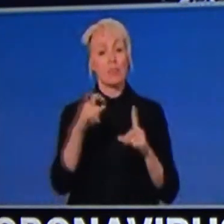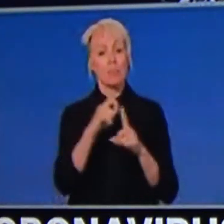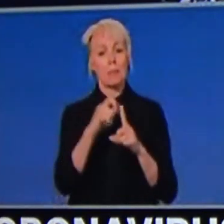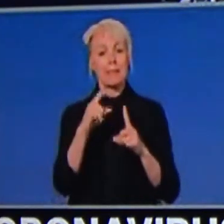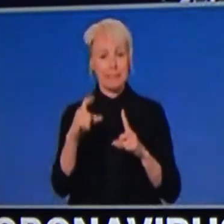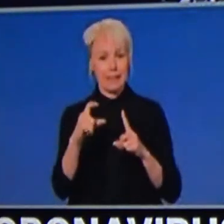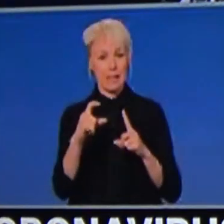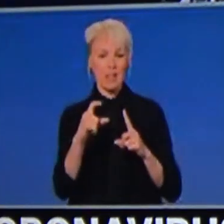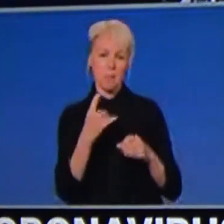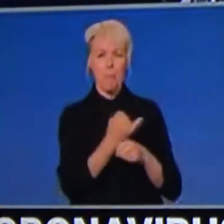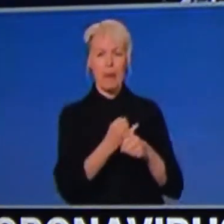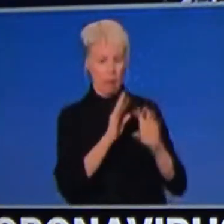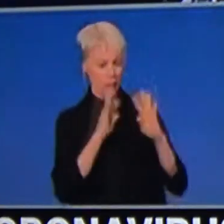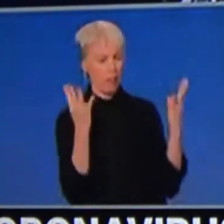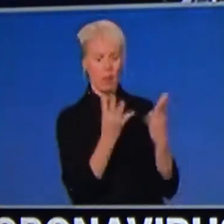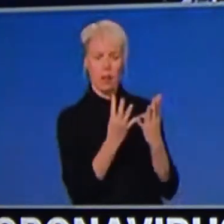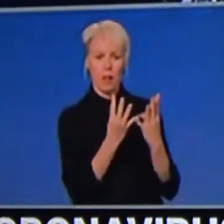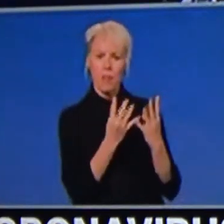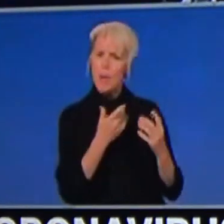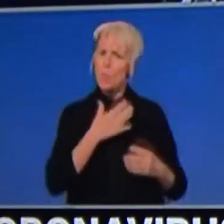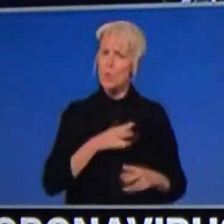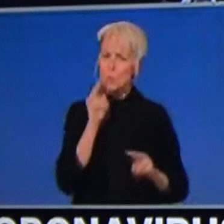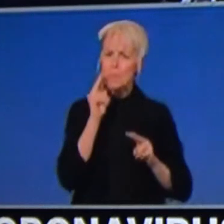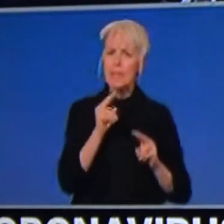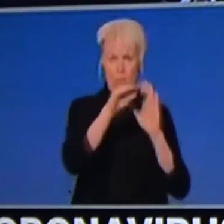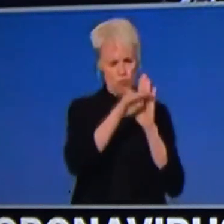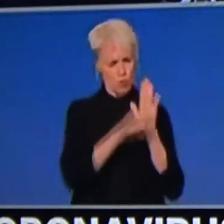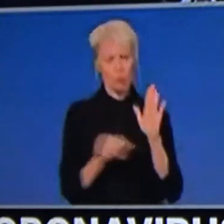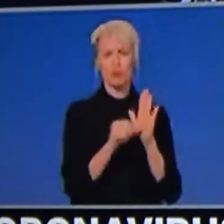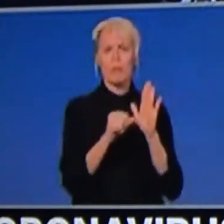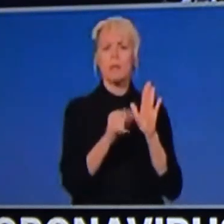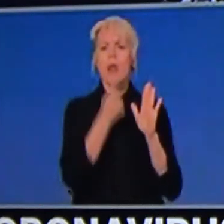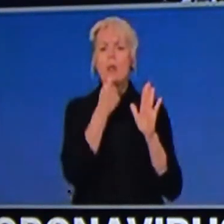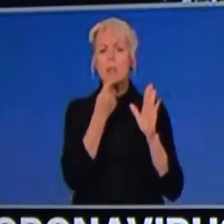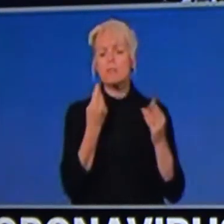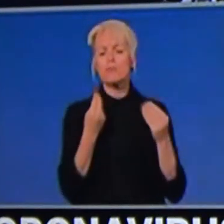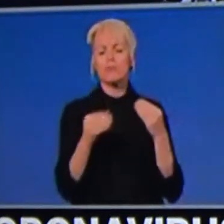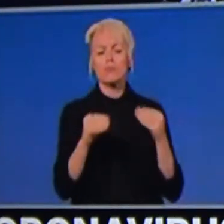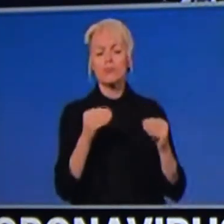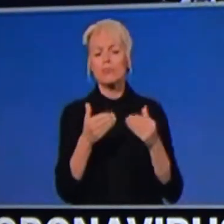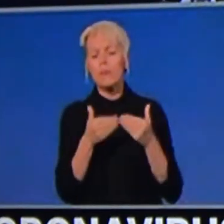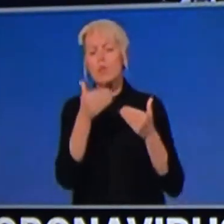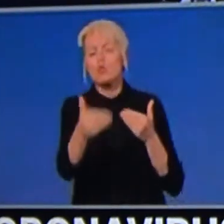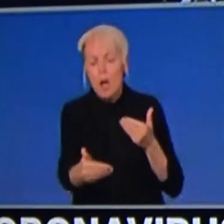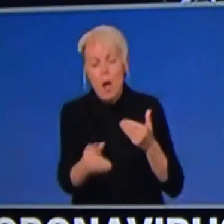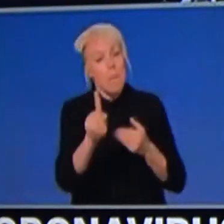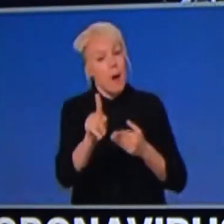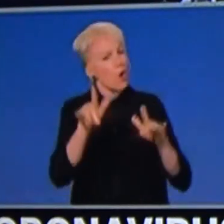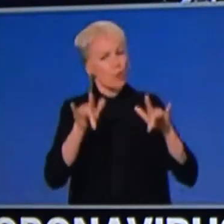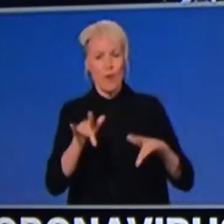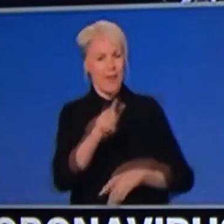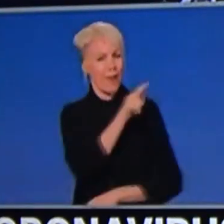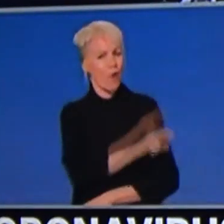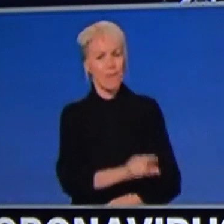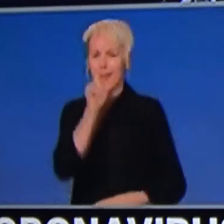these distancing restrictions removed, but we're not confident just yet that we have a public health